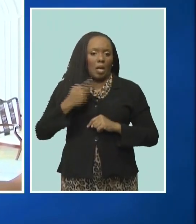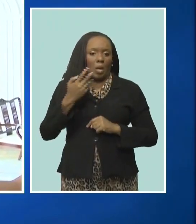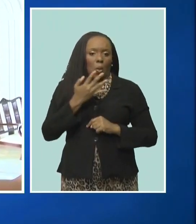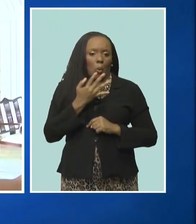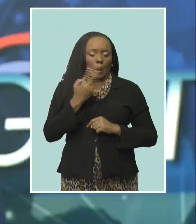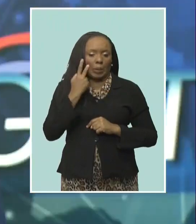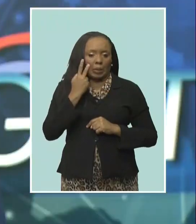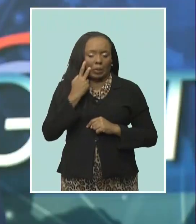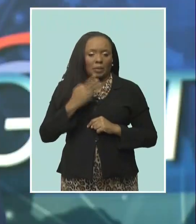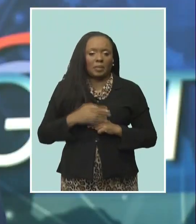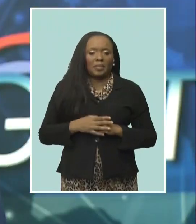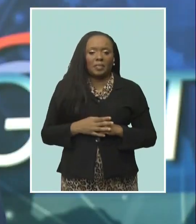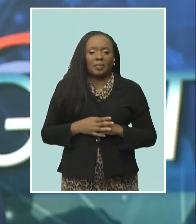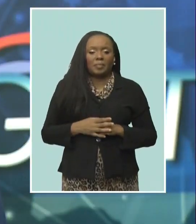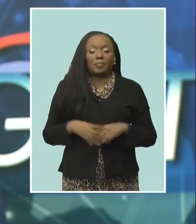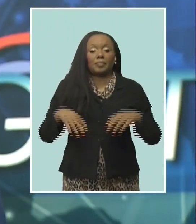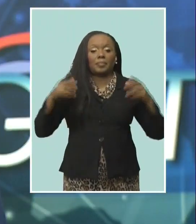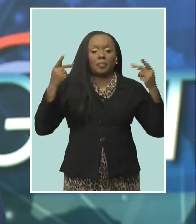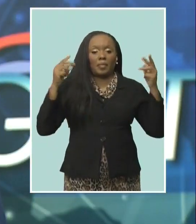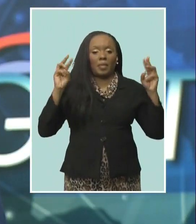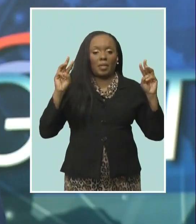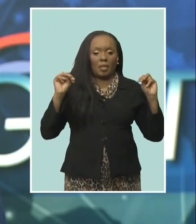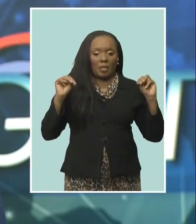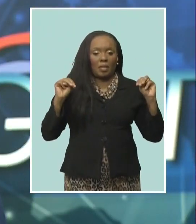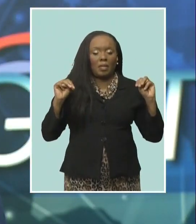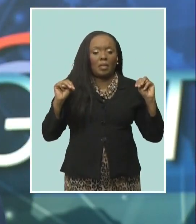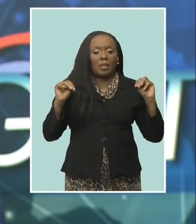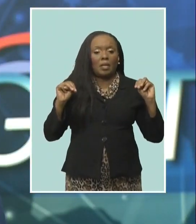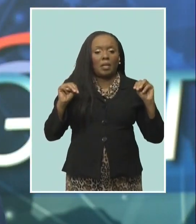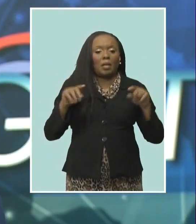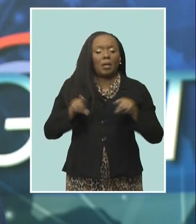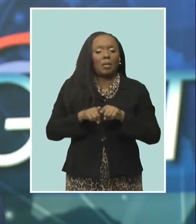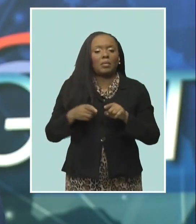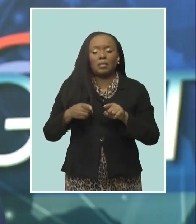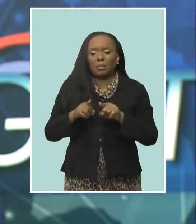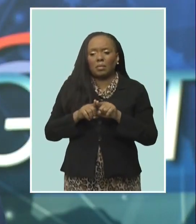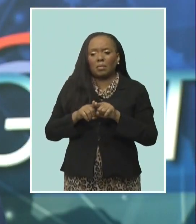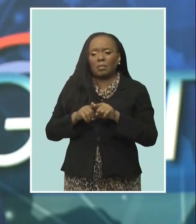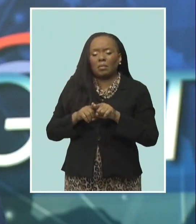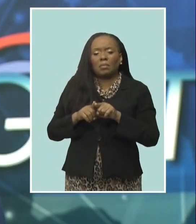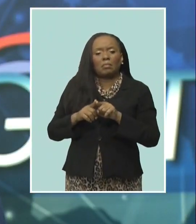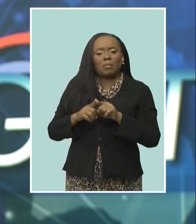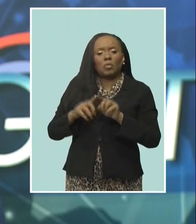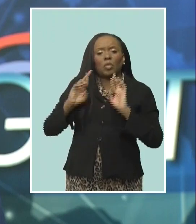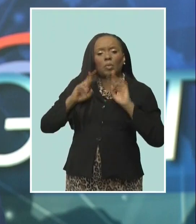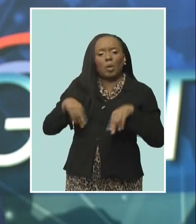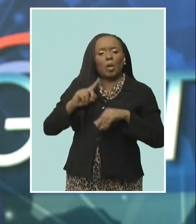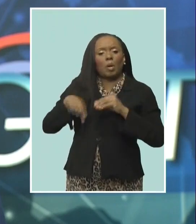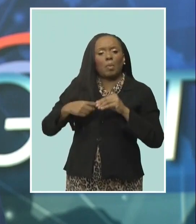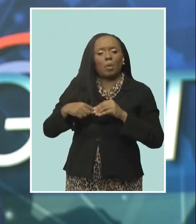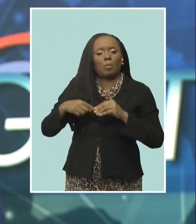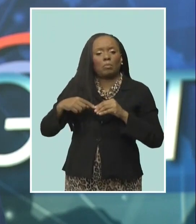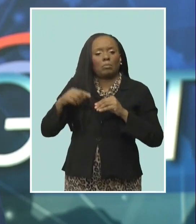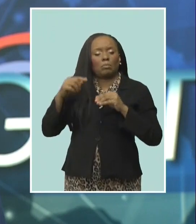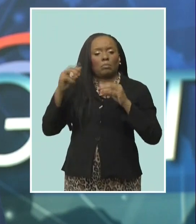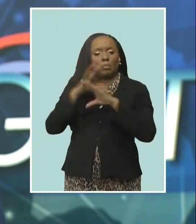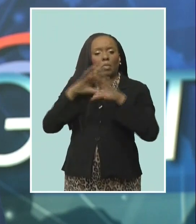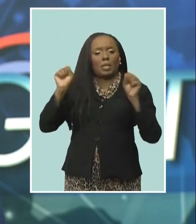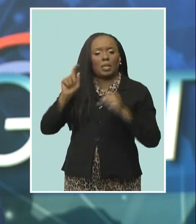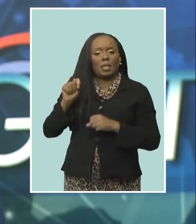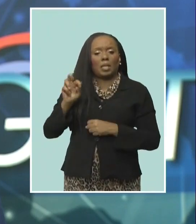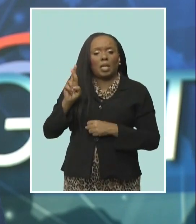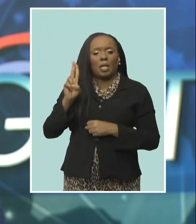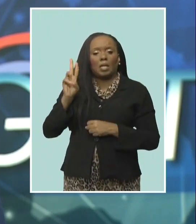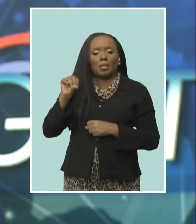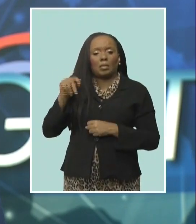official. The Prime Minister was also asked about President Trump's executive order temporarily suspending all U.S. foreign